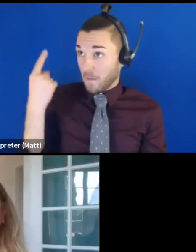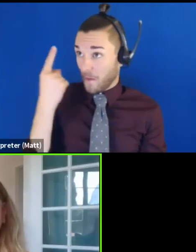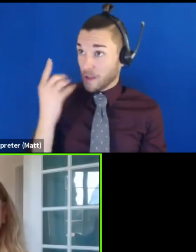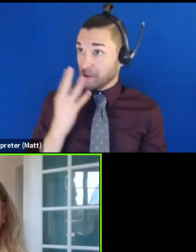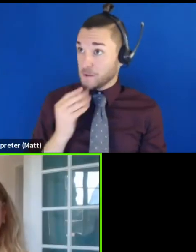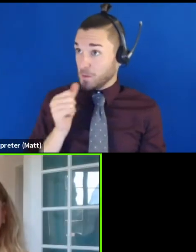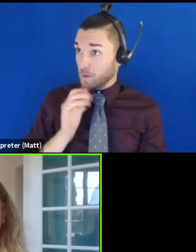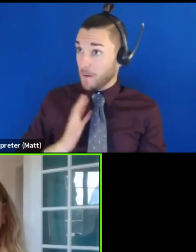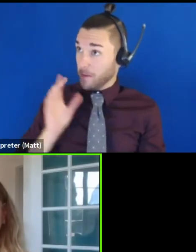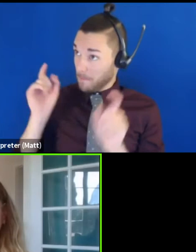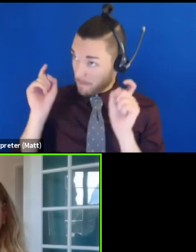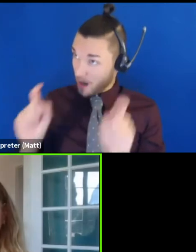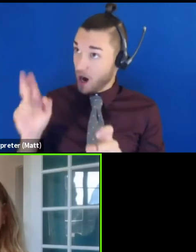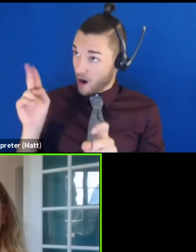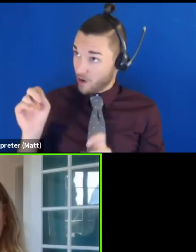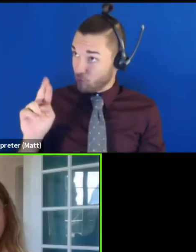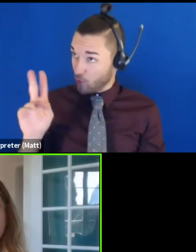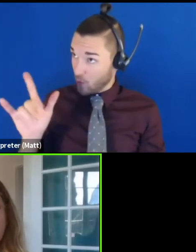Like,